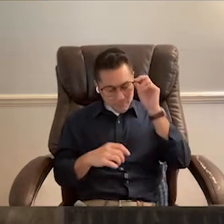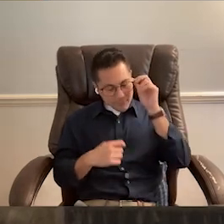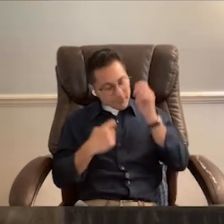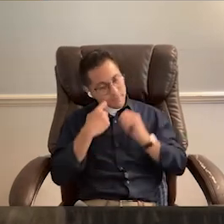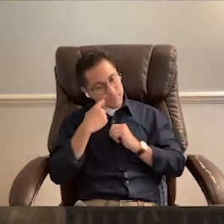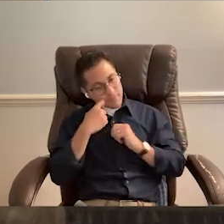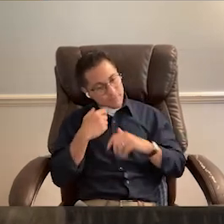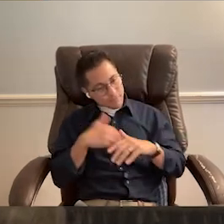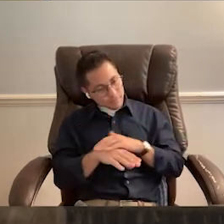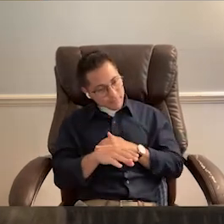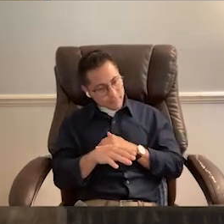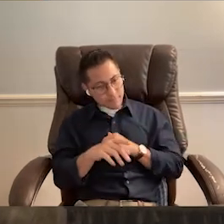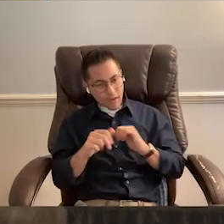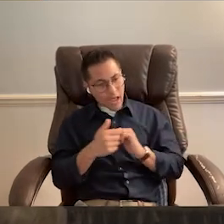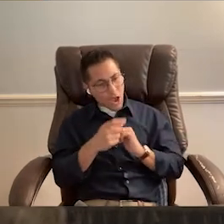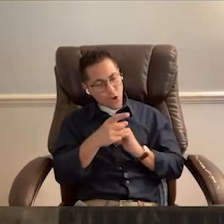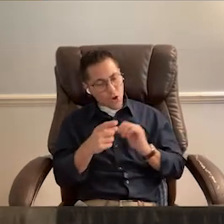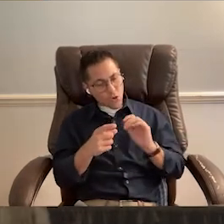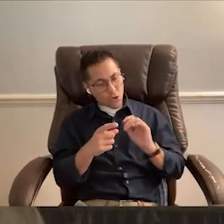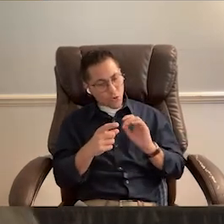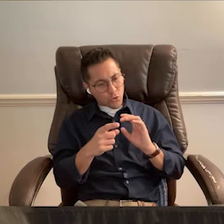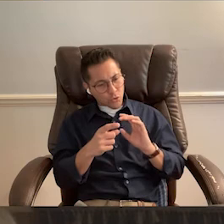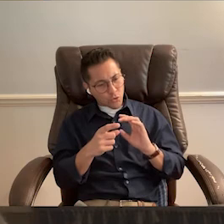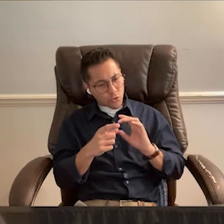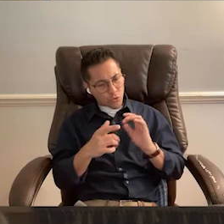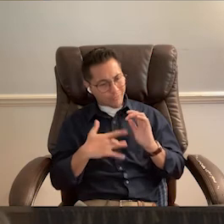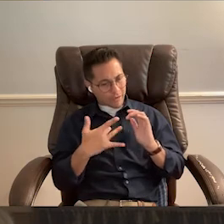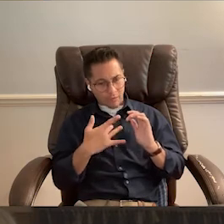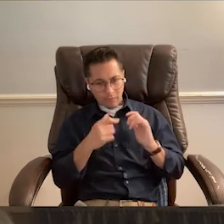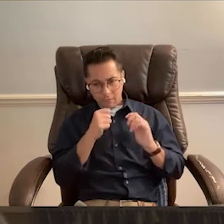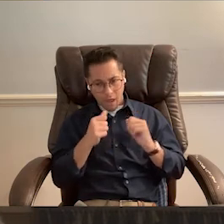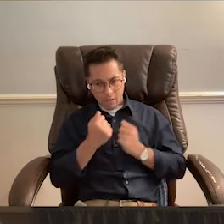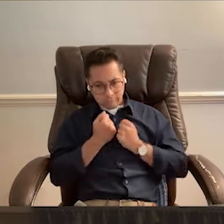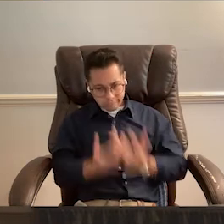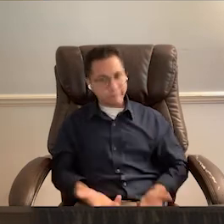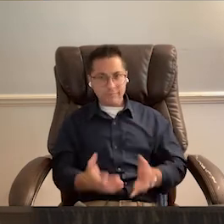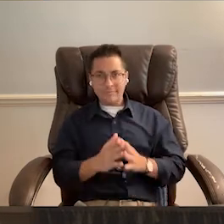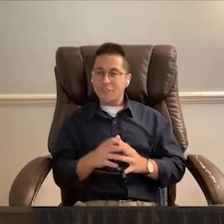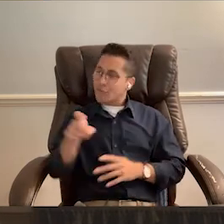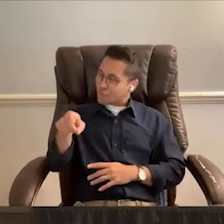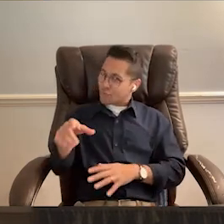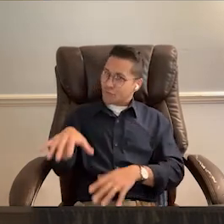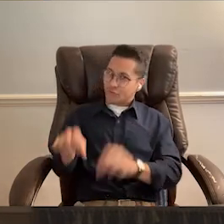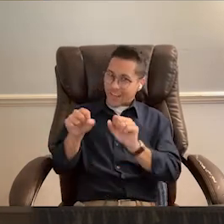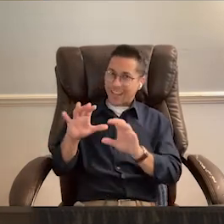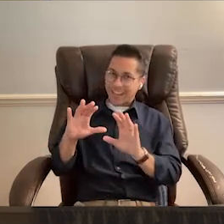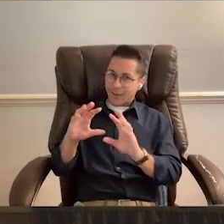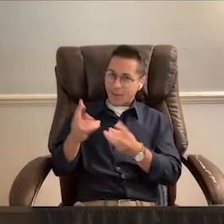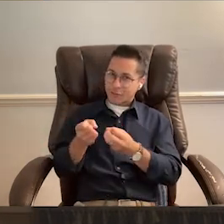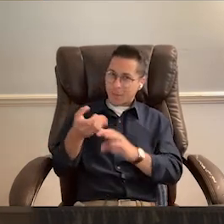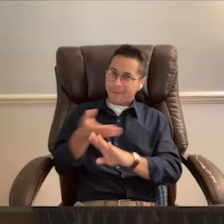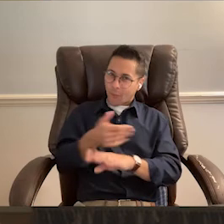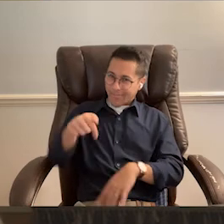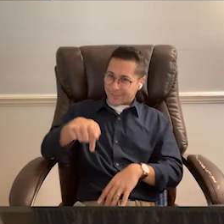heard that from therapy, so. Yeah. I just came in, but with that being said, how do you prevent yourself from